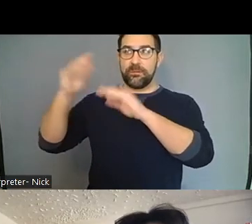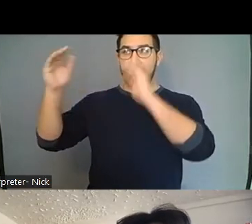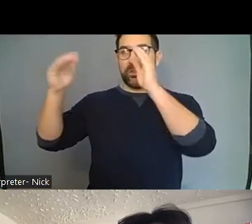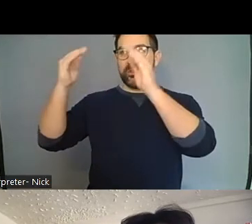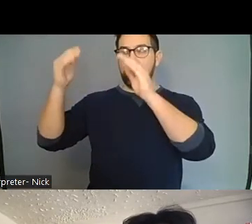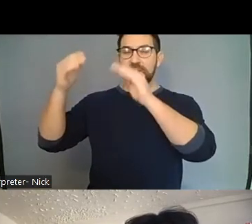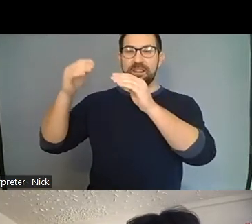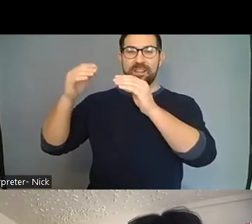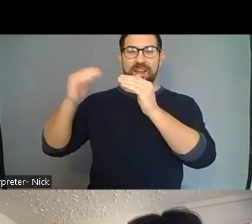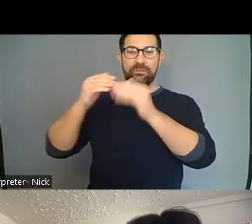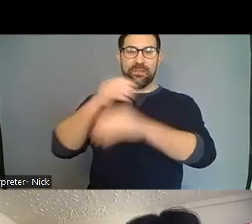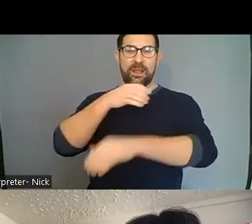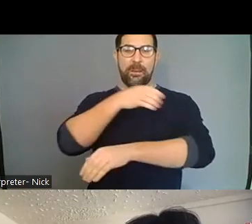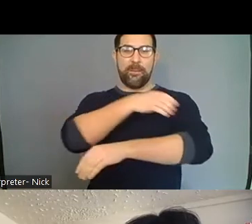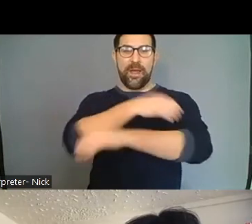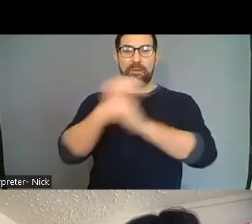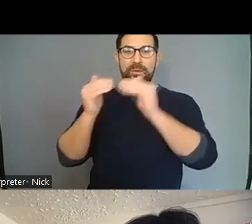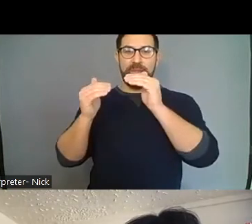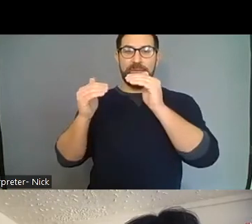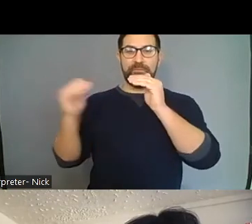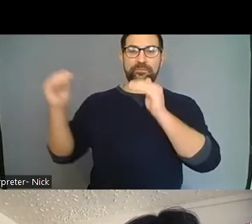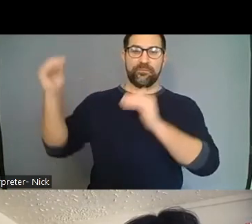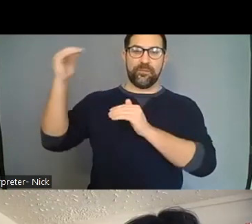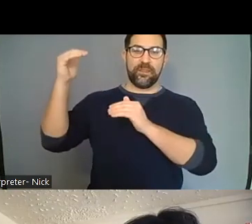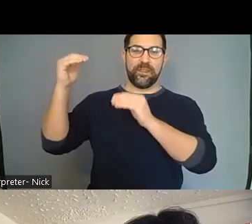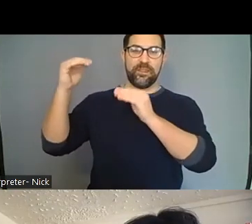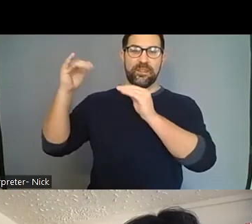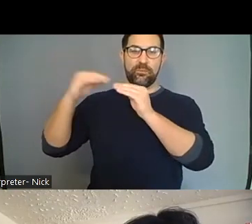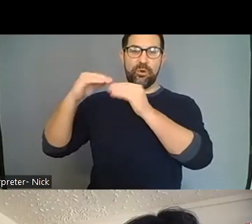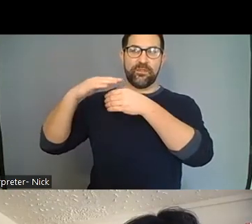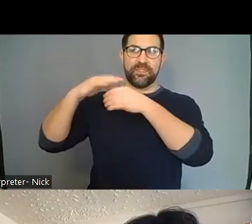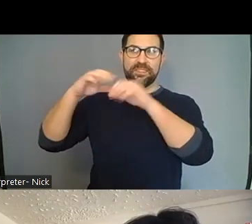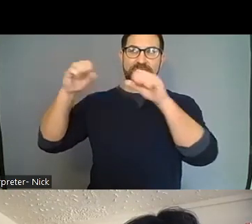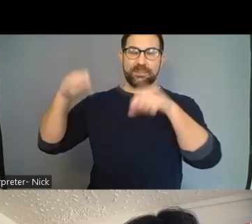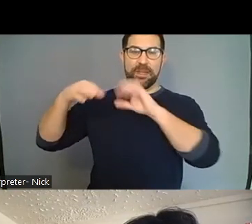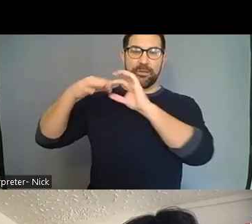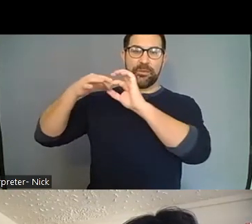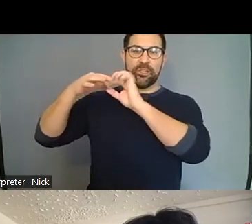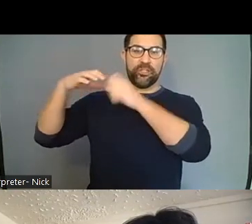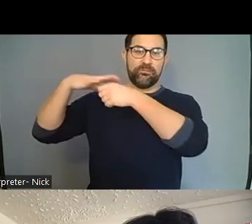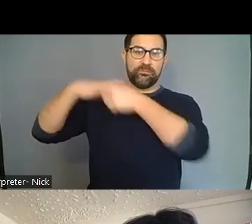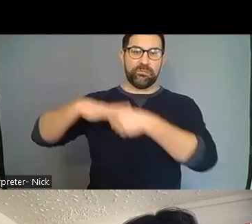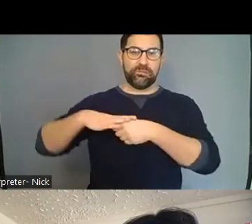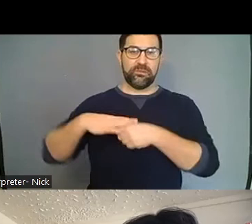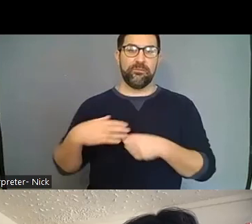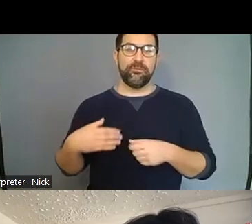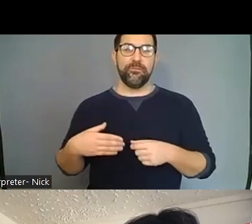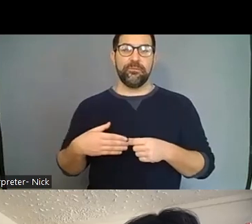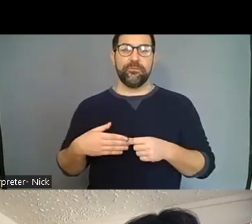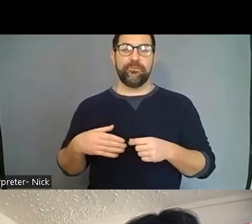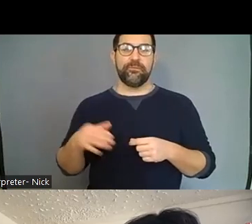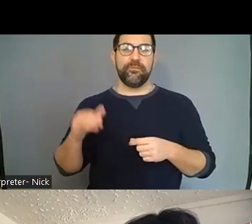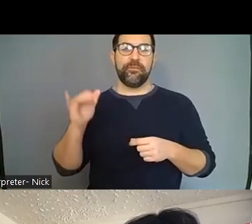power dynamic and it's more of like a systematic relationship. And so it's